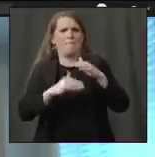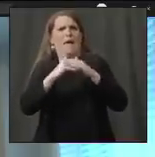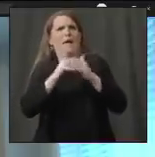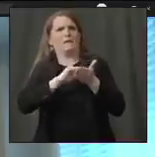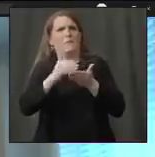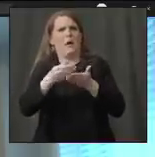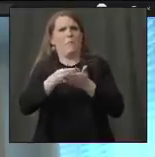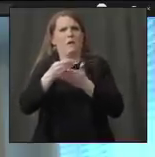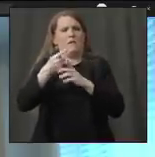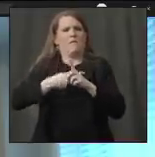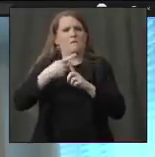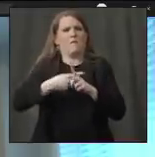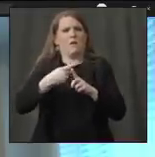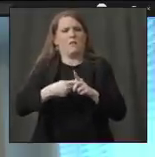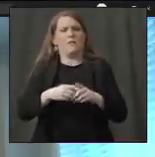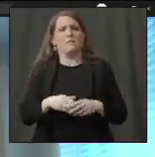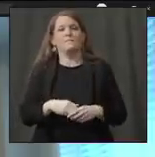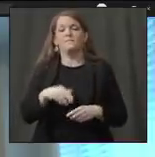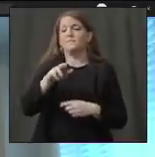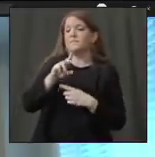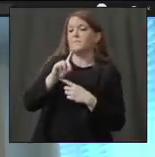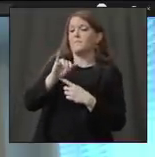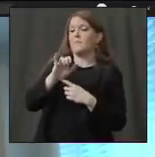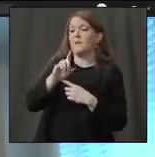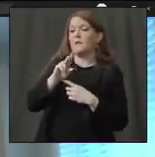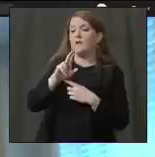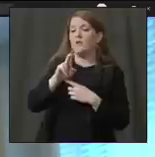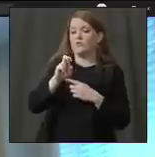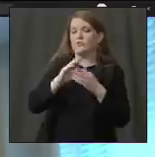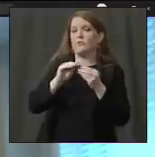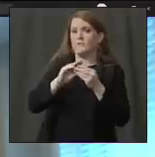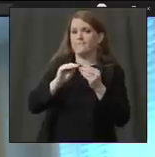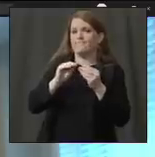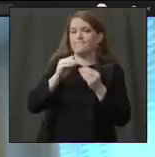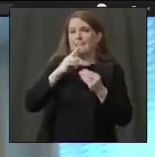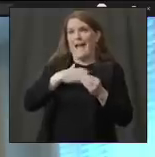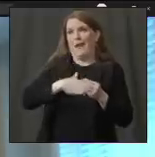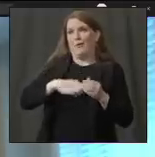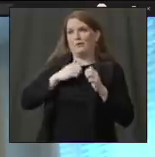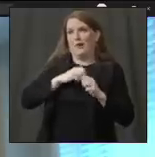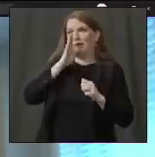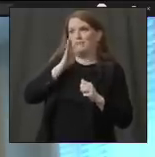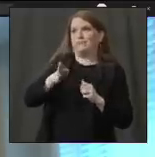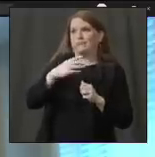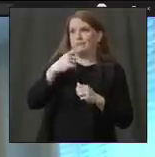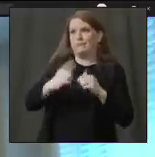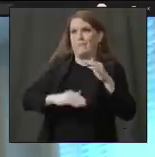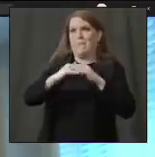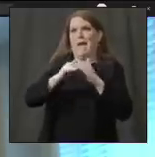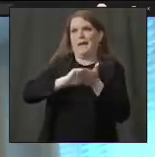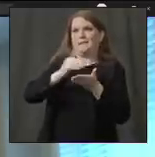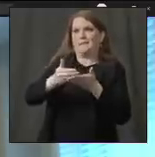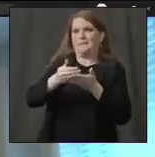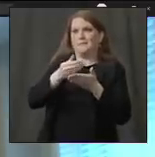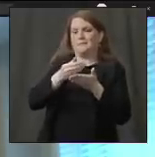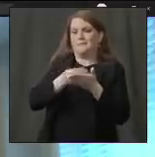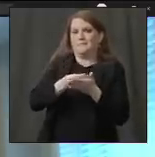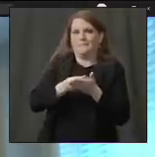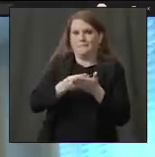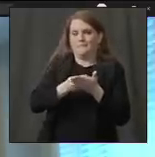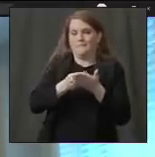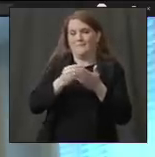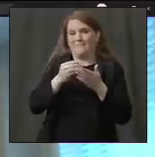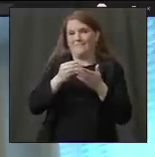I wish there was a straightforward answer to your question about what's the maximum amount, but the answer is that it depends on a lot of different